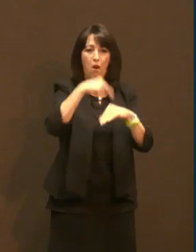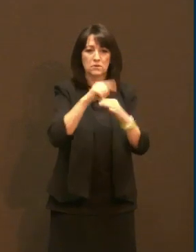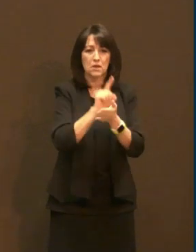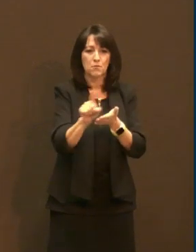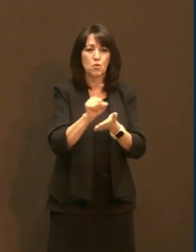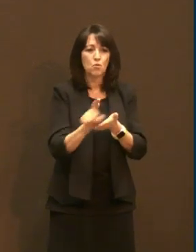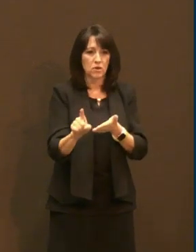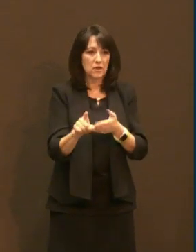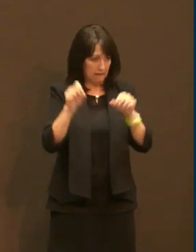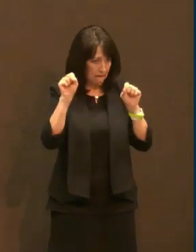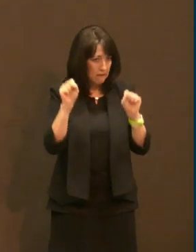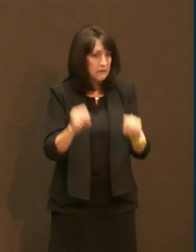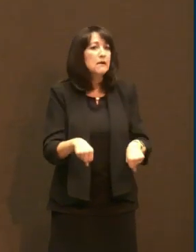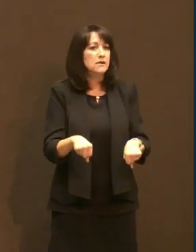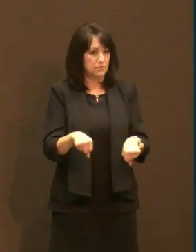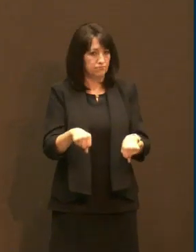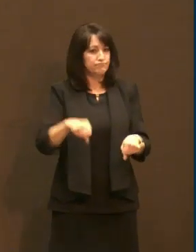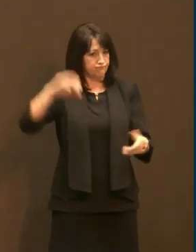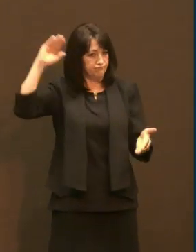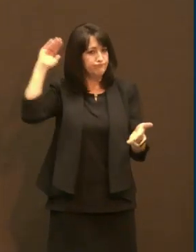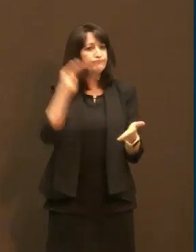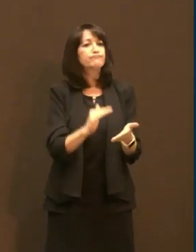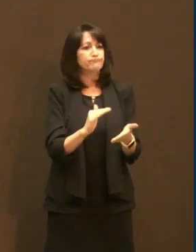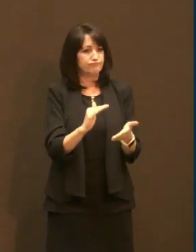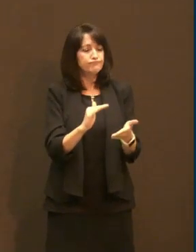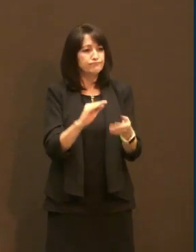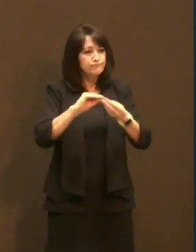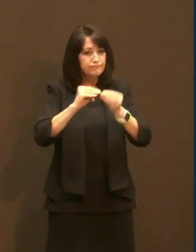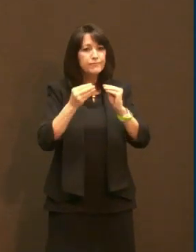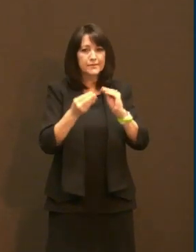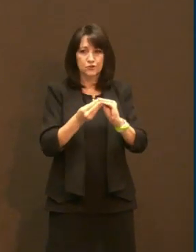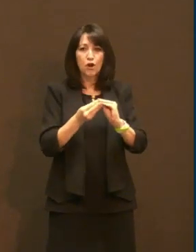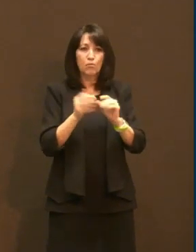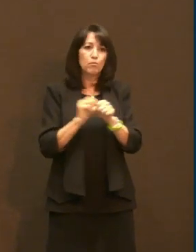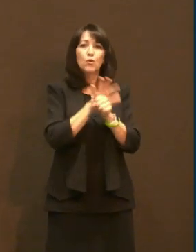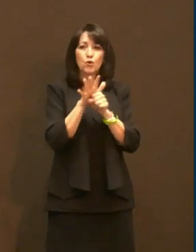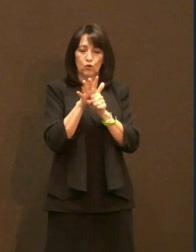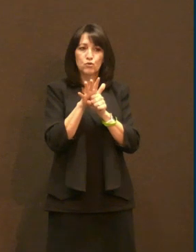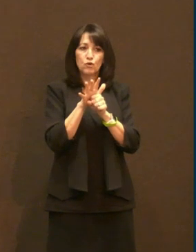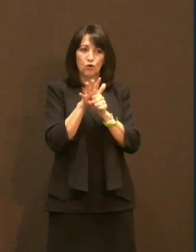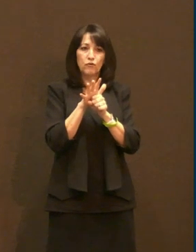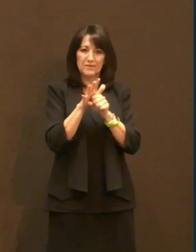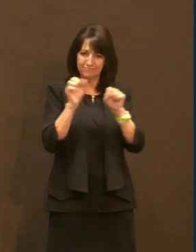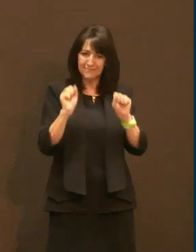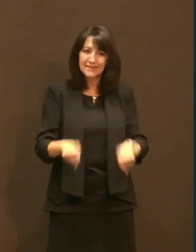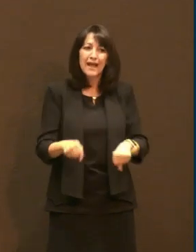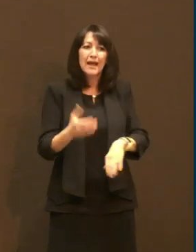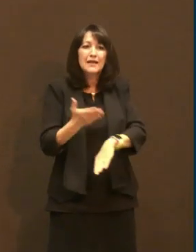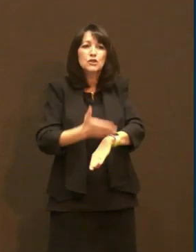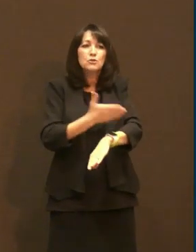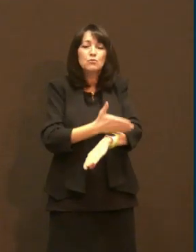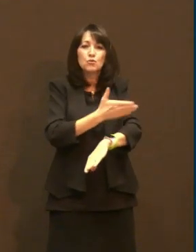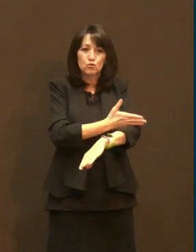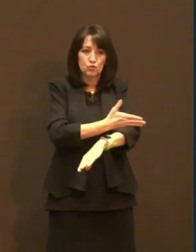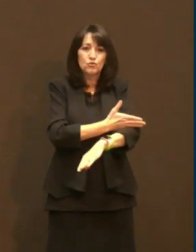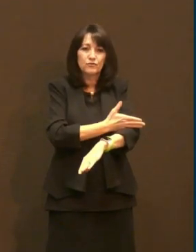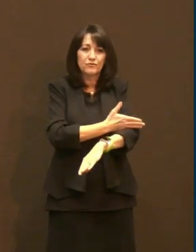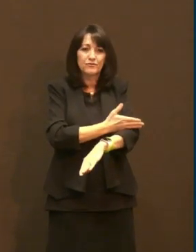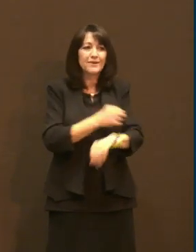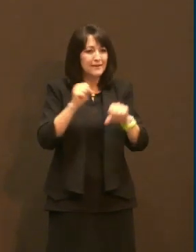of reducing that multiplier below 1, which basically is to make sure that the virus doesn't continue